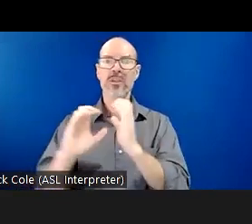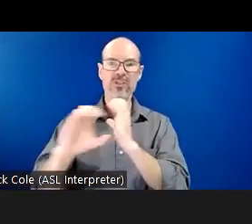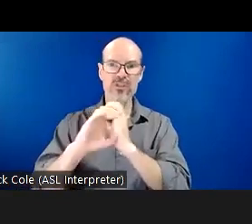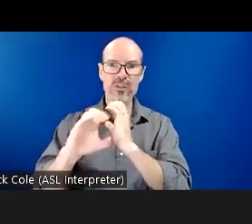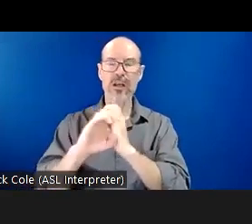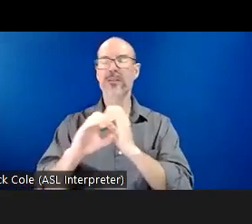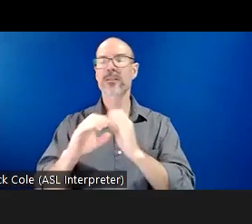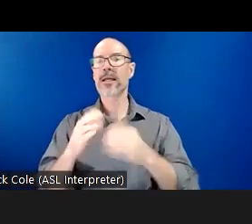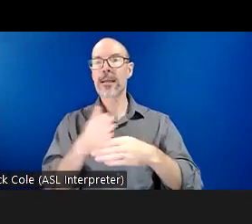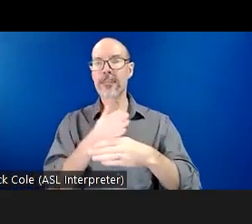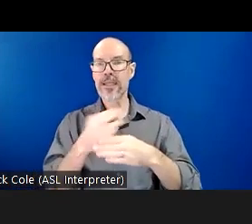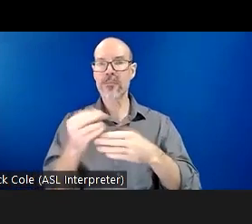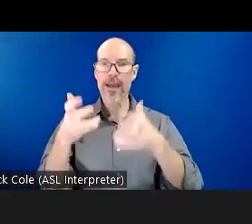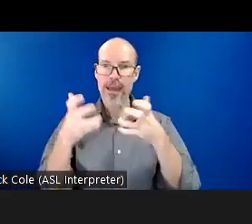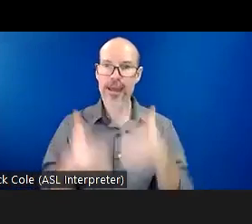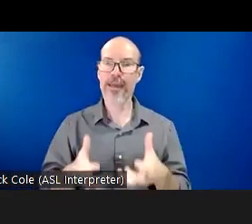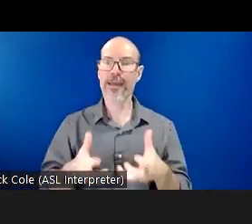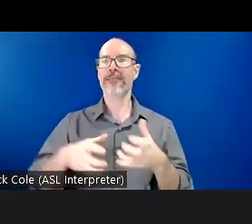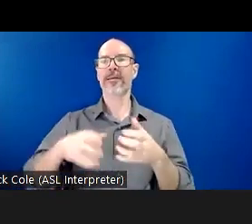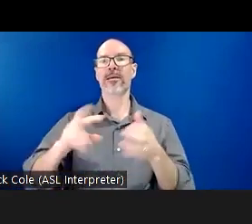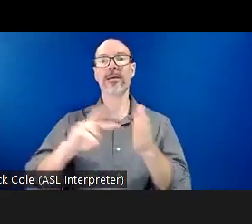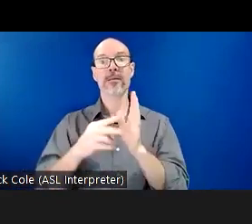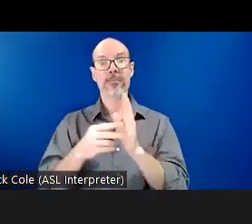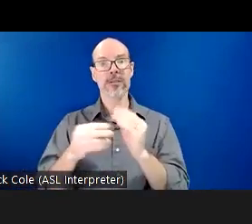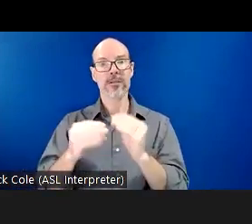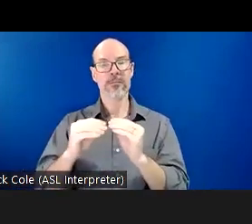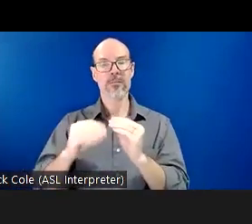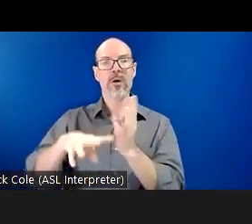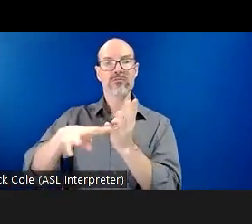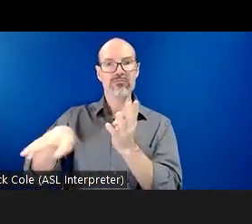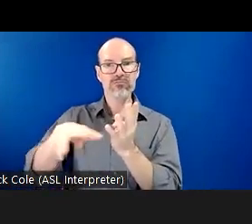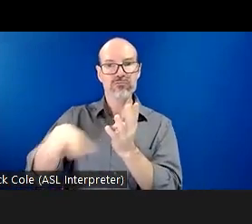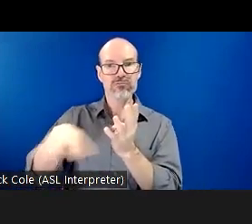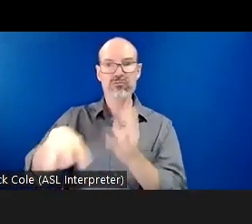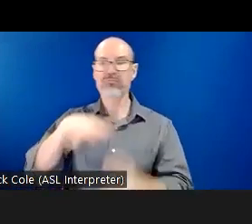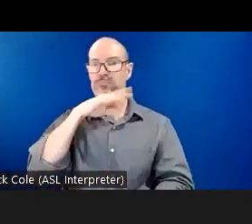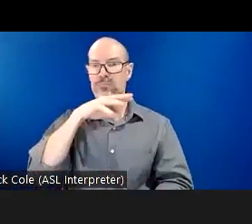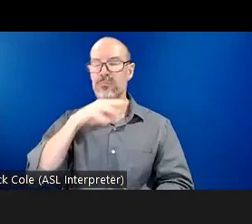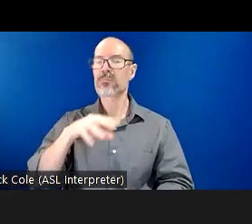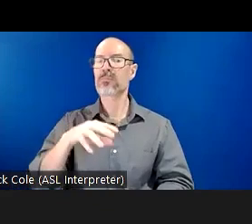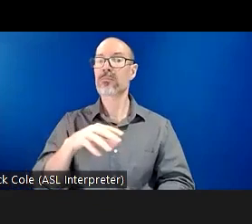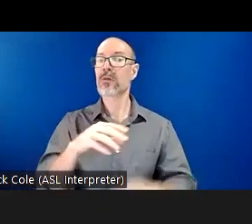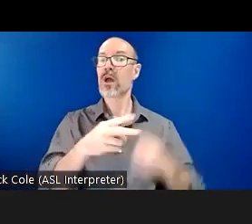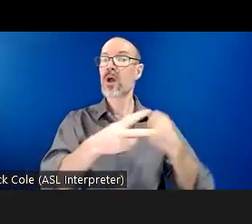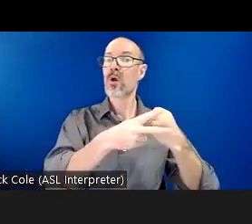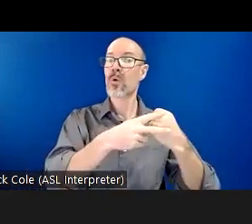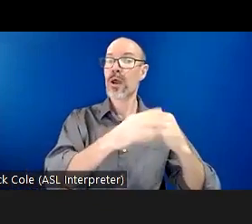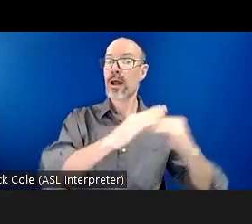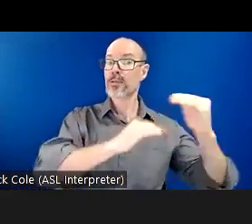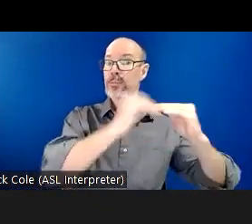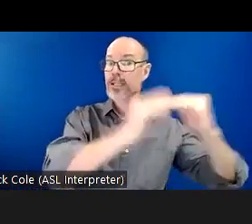emissions from trucks, such as including at warehouses and airports, and that is informing how we're moving forward